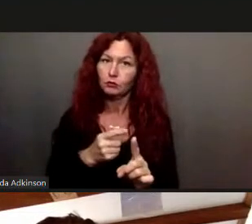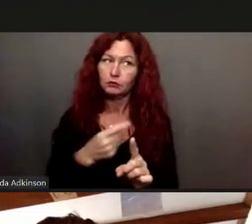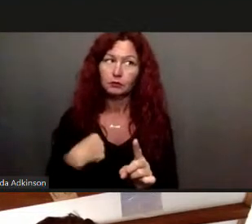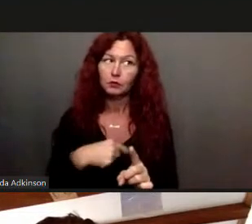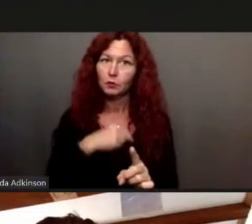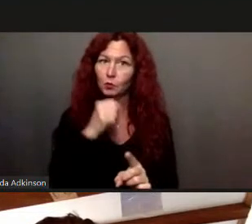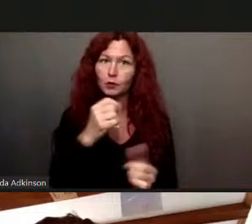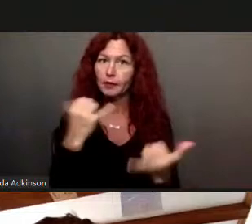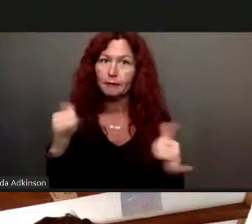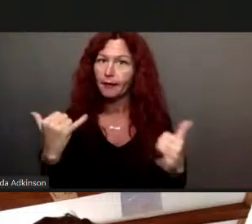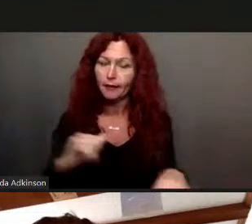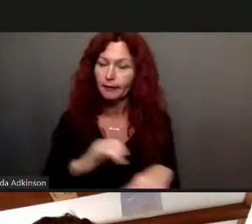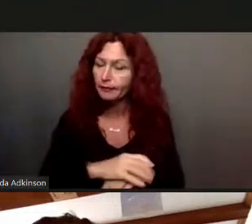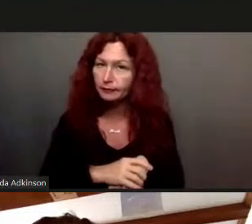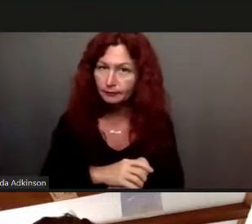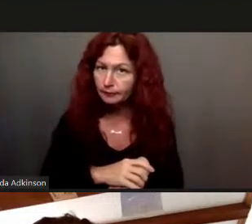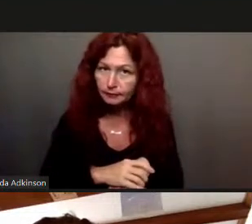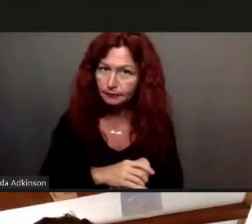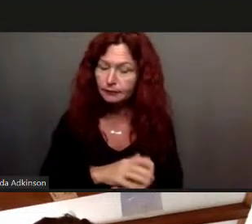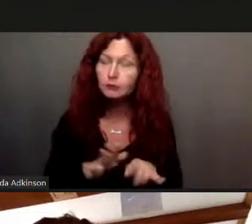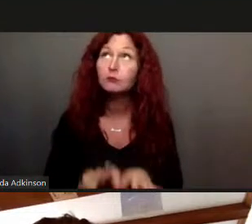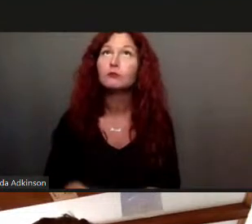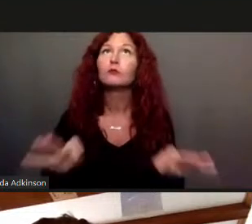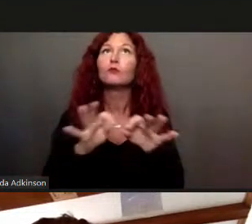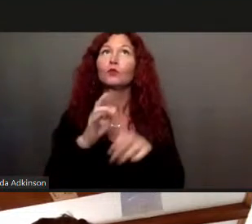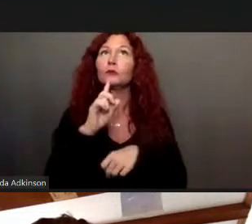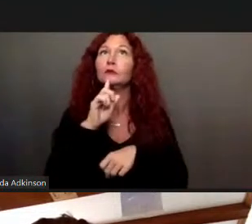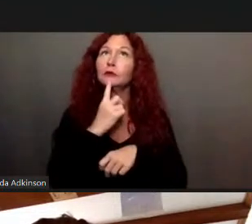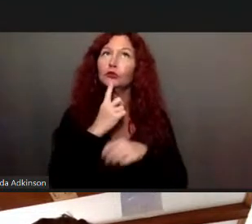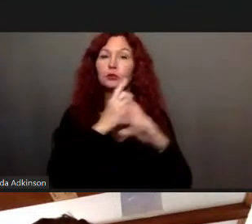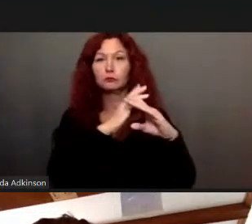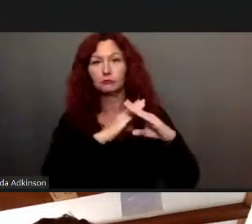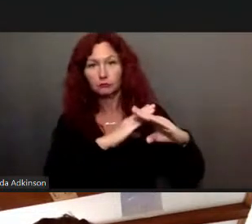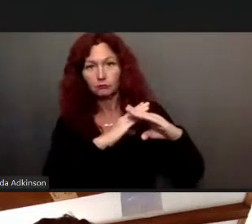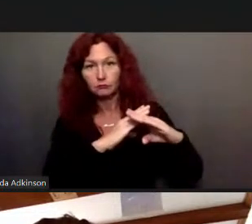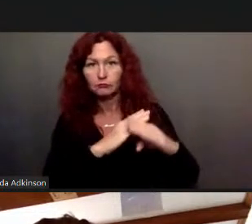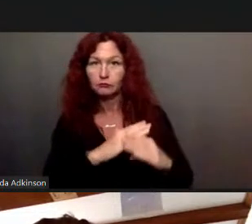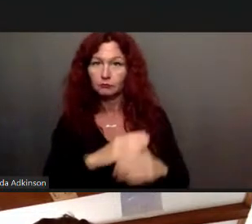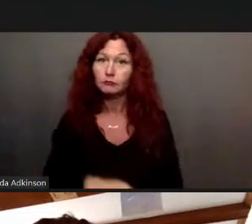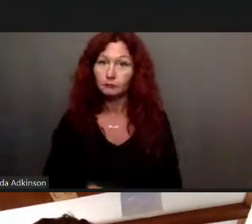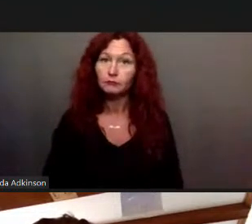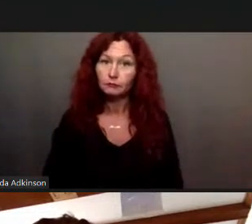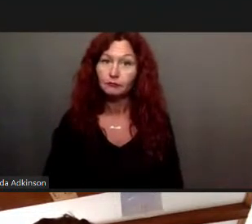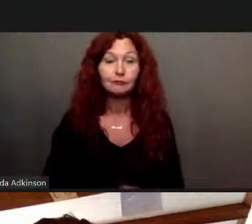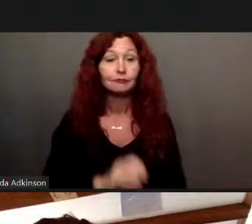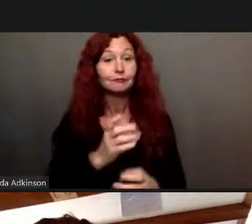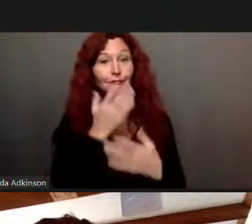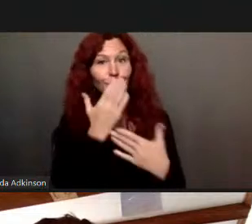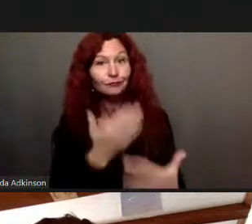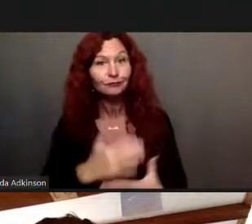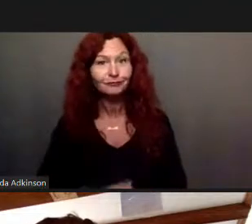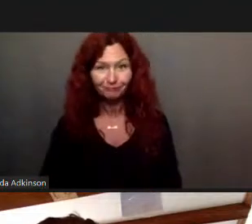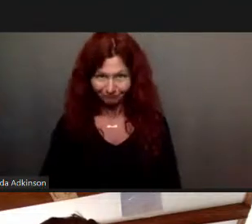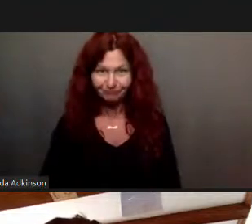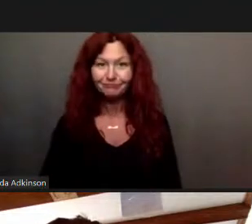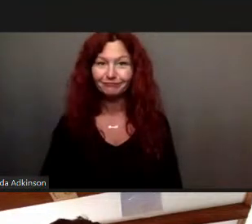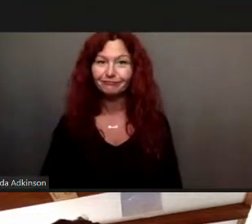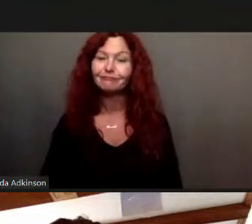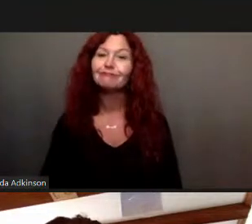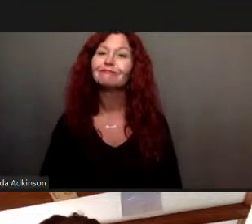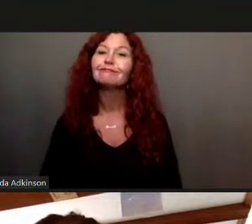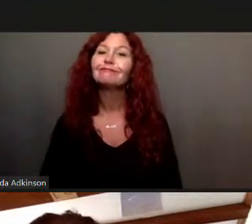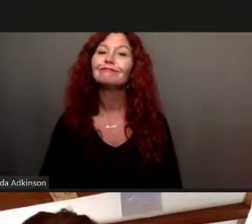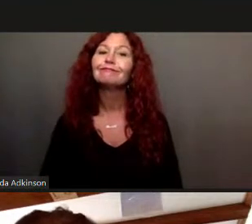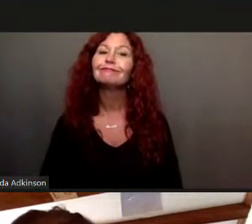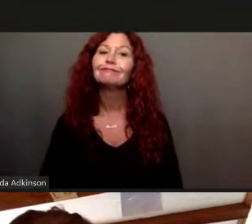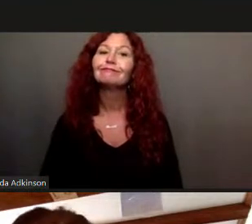now before, you know, it grows any bigger. Thank you. You're welcome. Thank you.